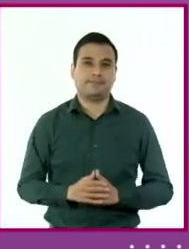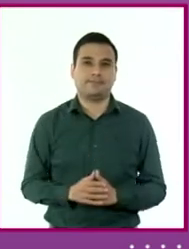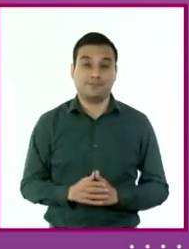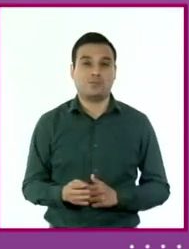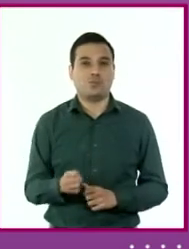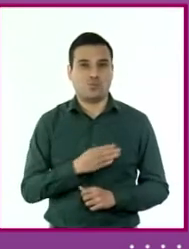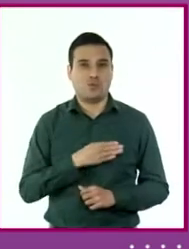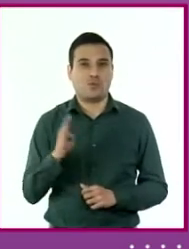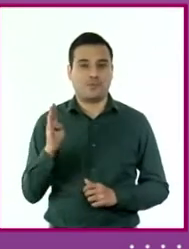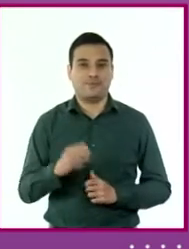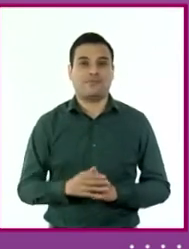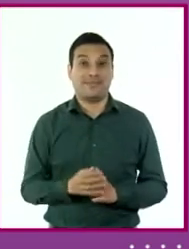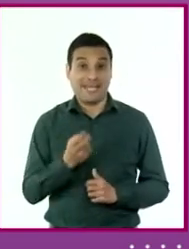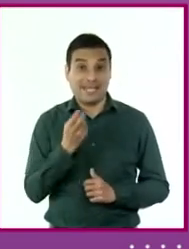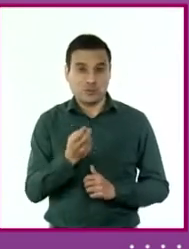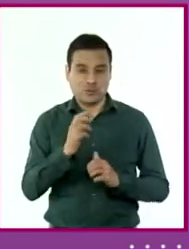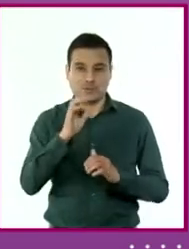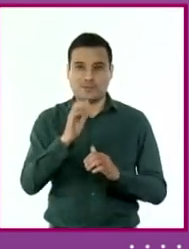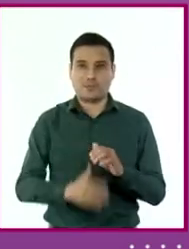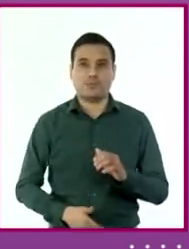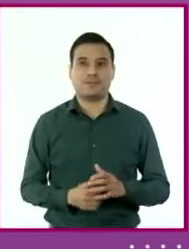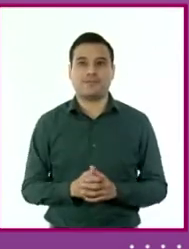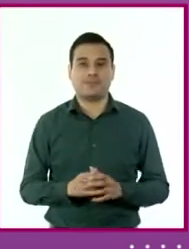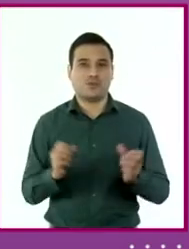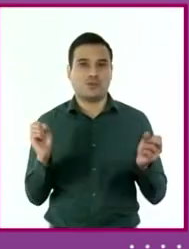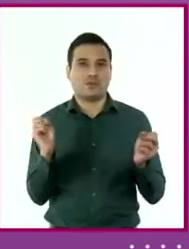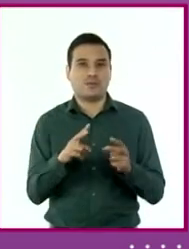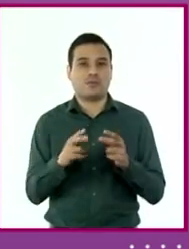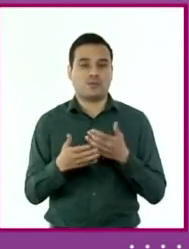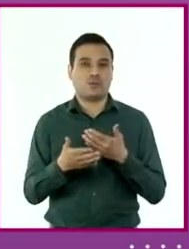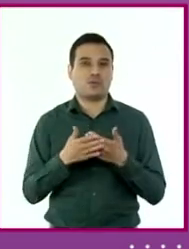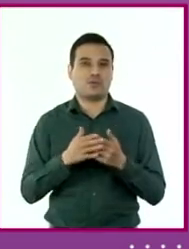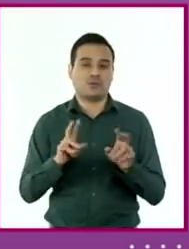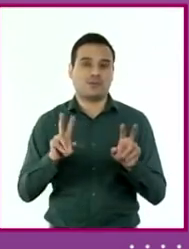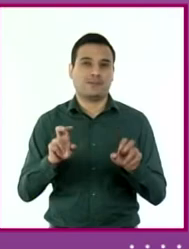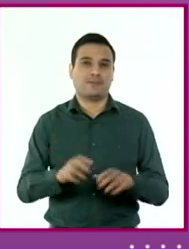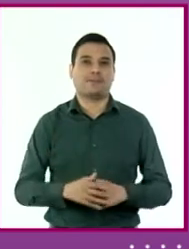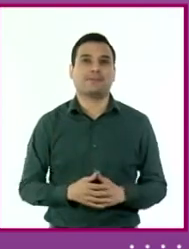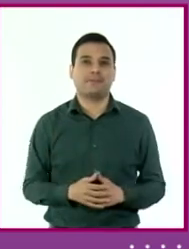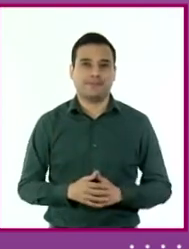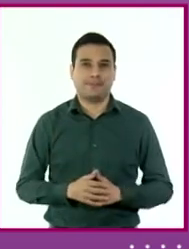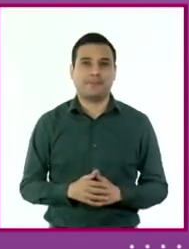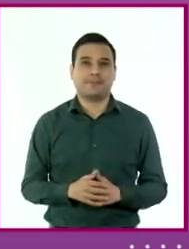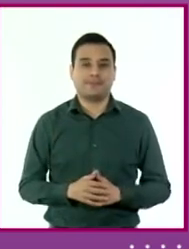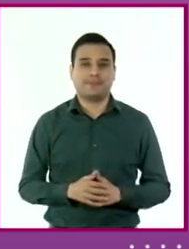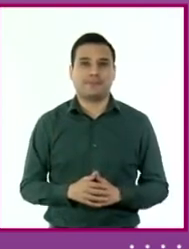Bueno, muchachos, eso fue todo por hoy. ¡Nos vemos la próxima lección!